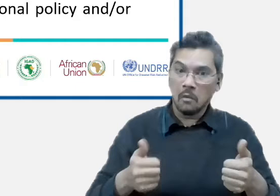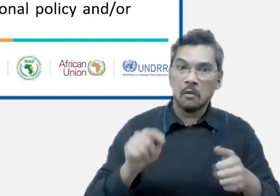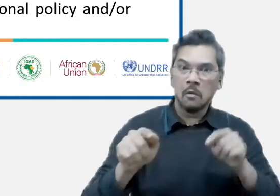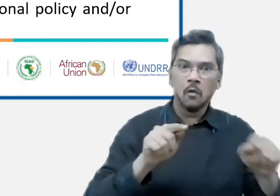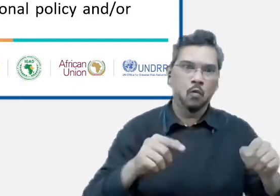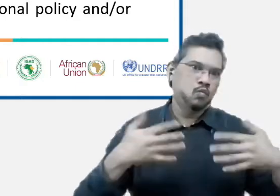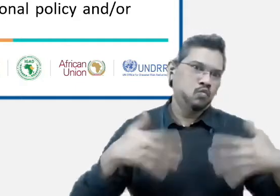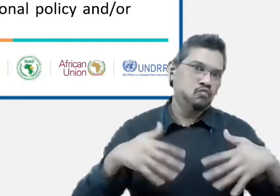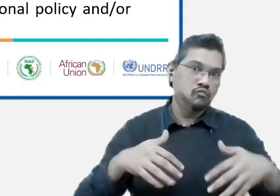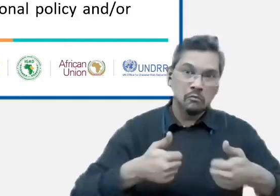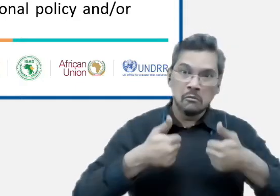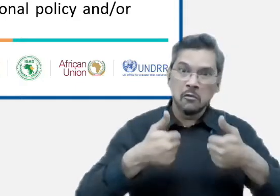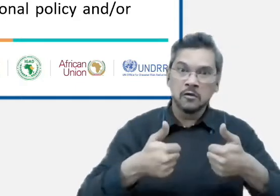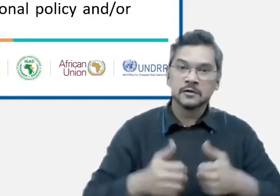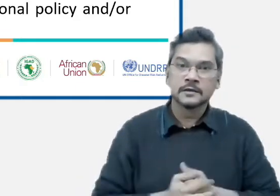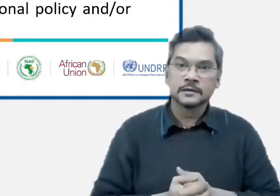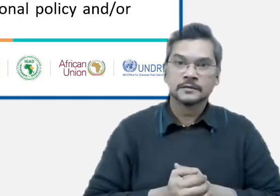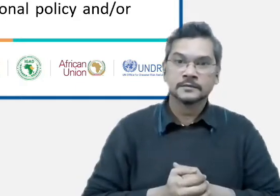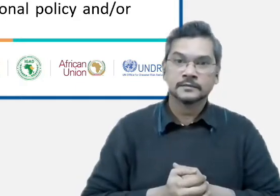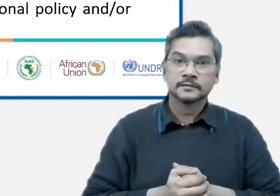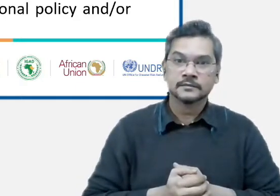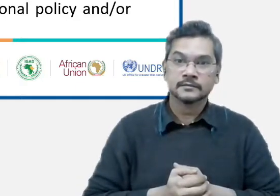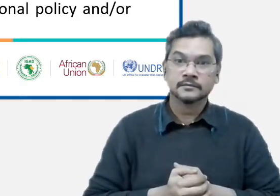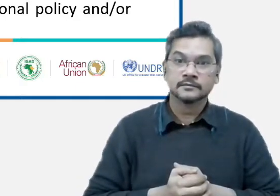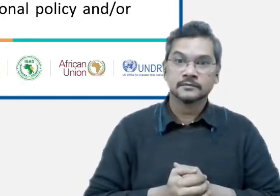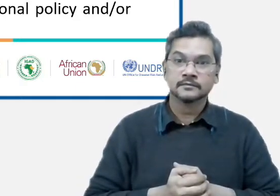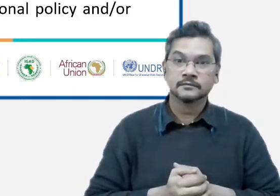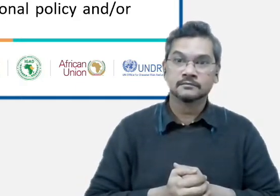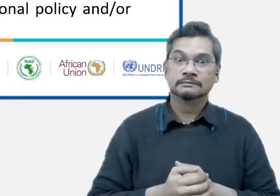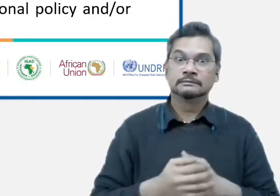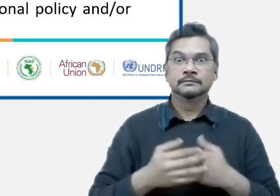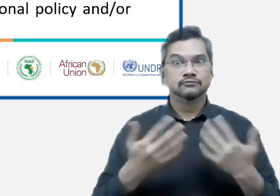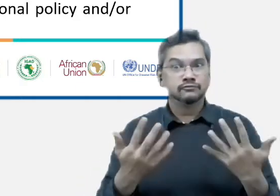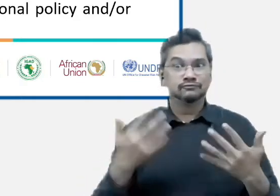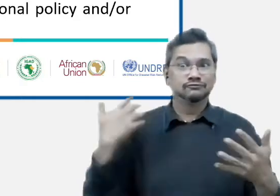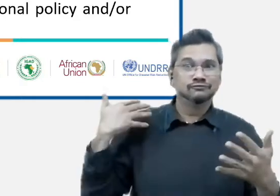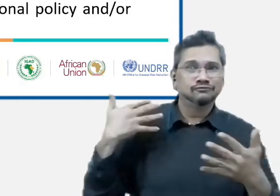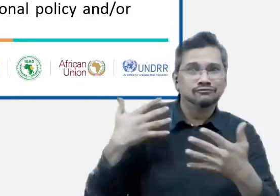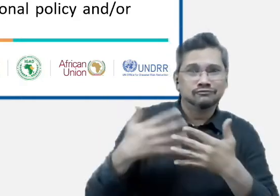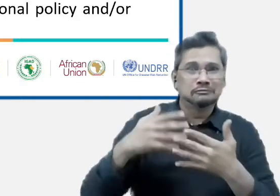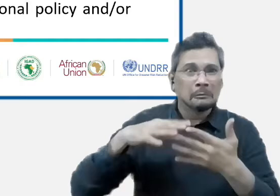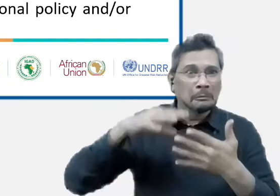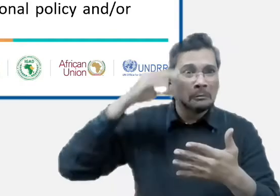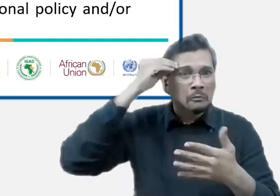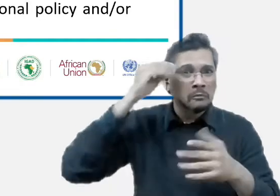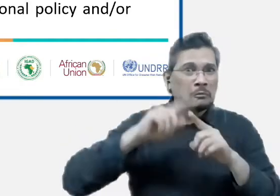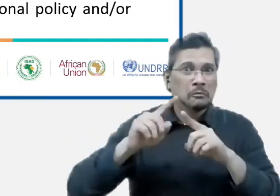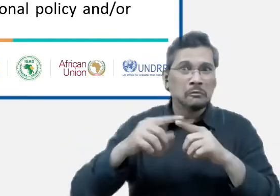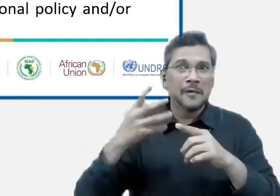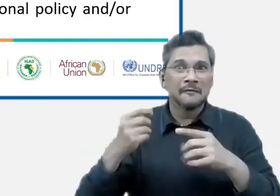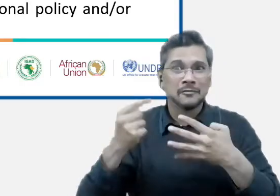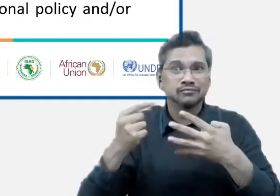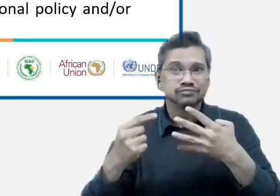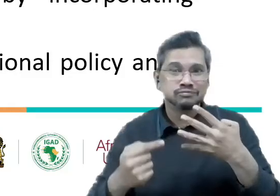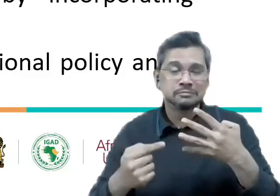So in terms of lesson learned, there is really a fair respect for DRR science in terms of understanding risk.